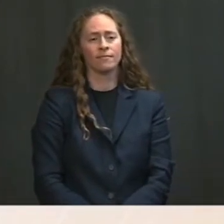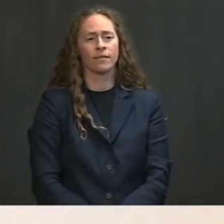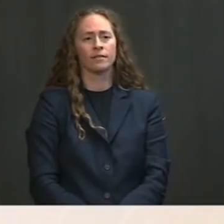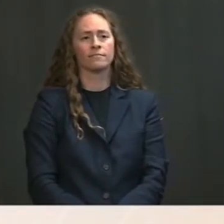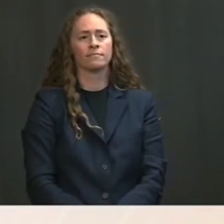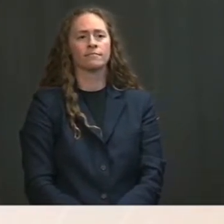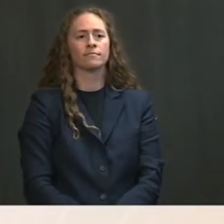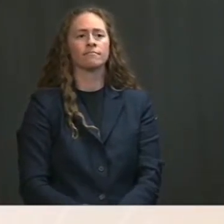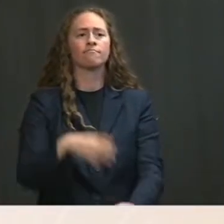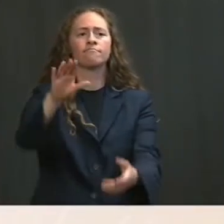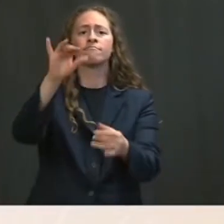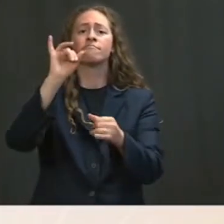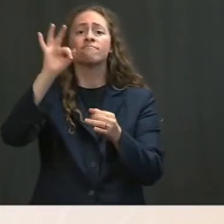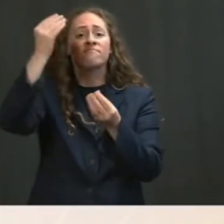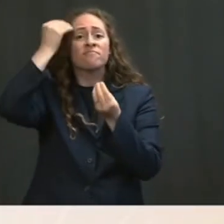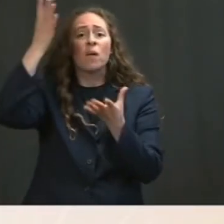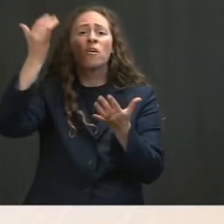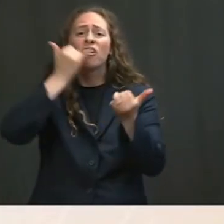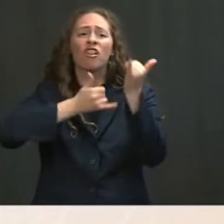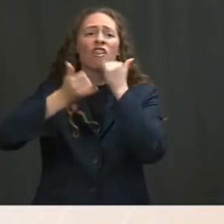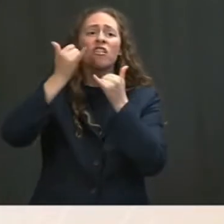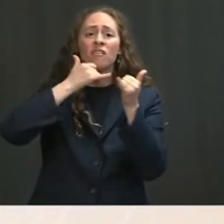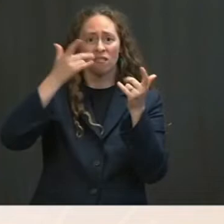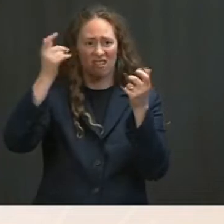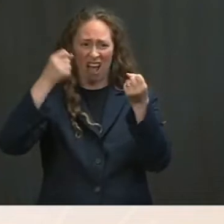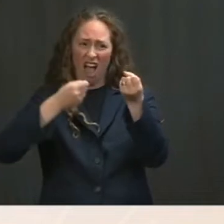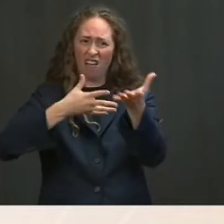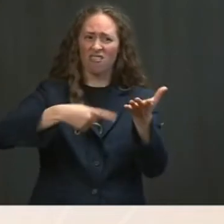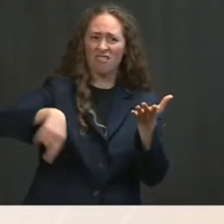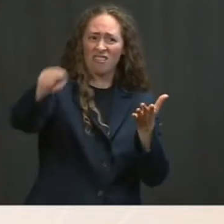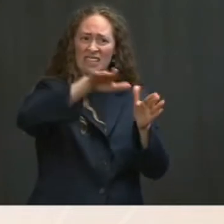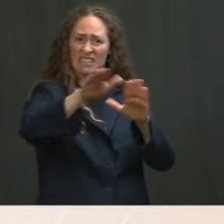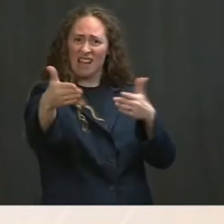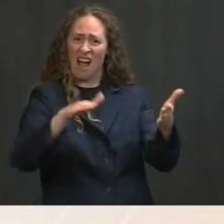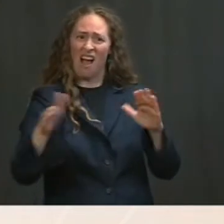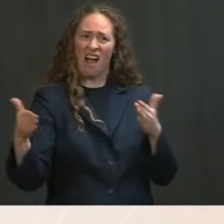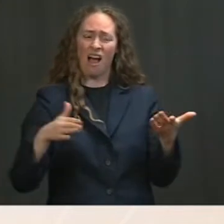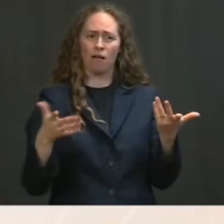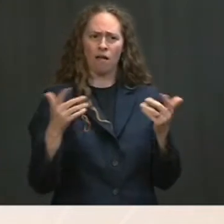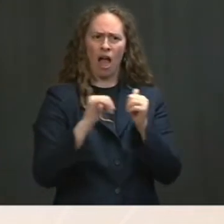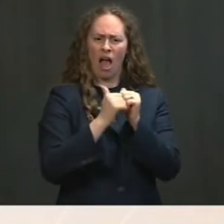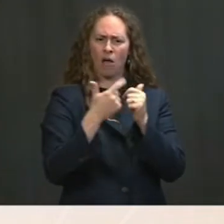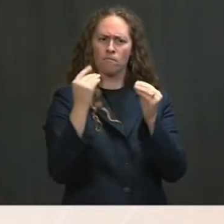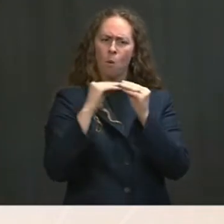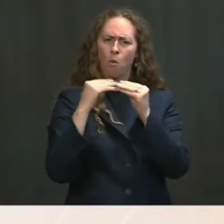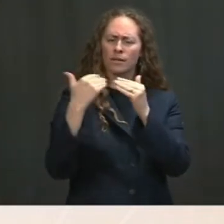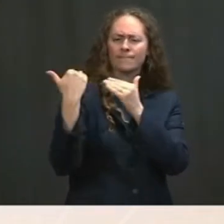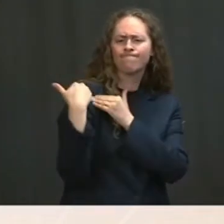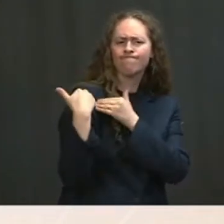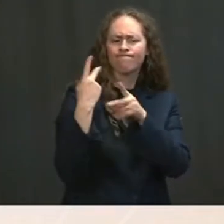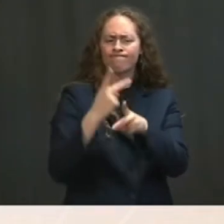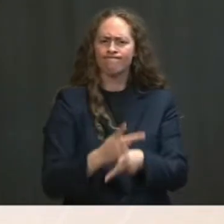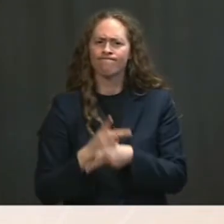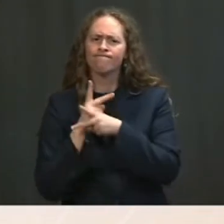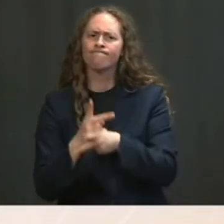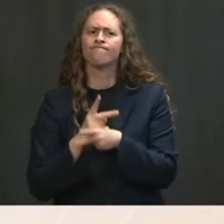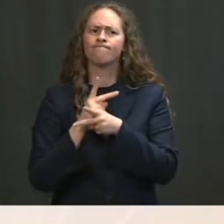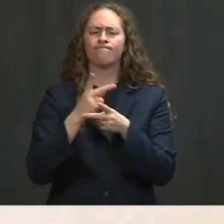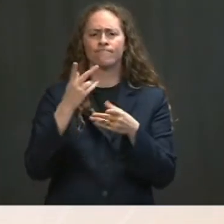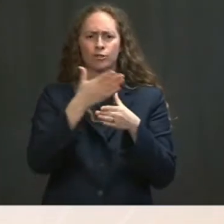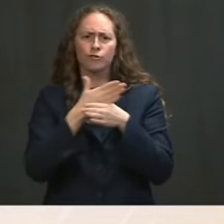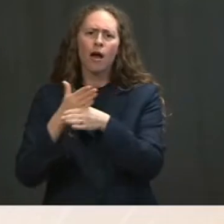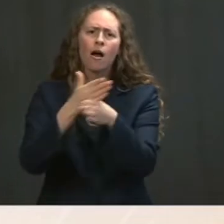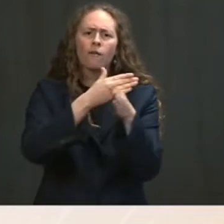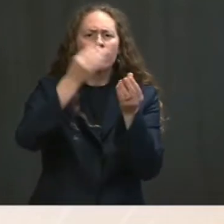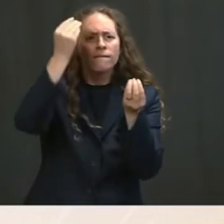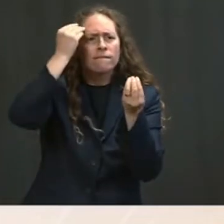costing us lives, all of us have to ask how we can be more accountable and responsible for the information that we share. And those of us who